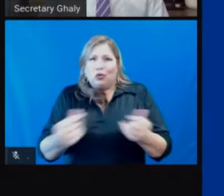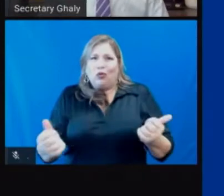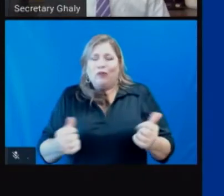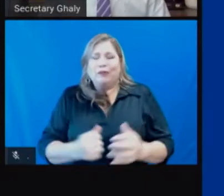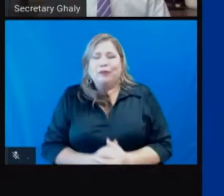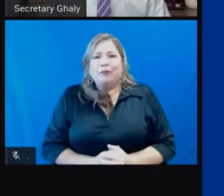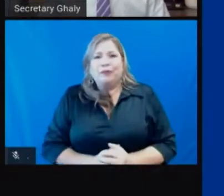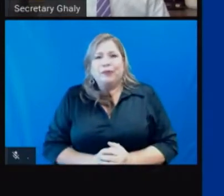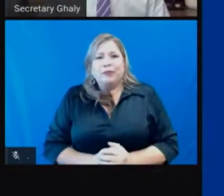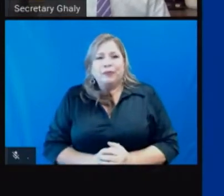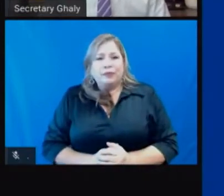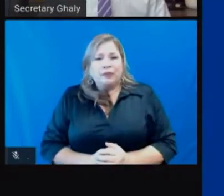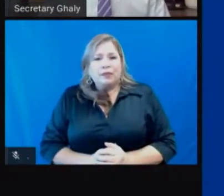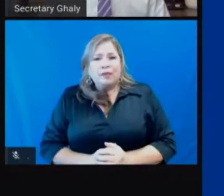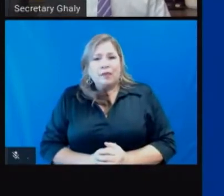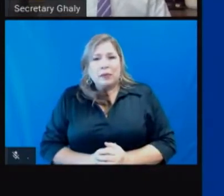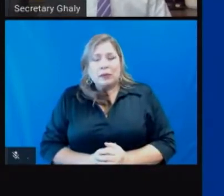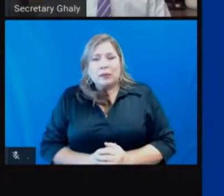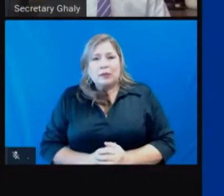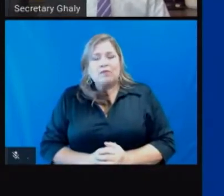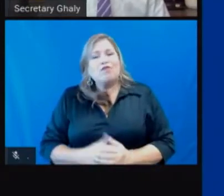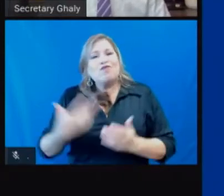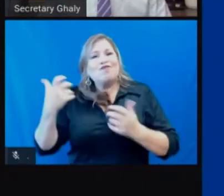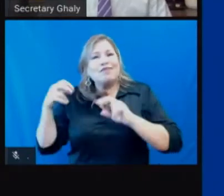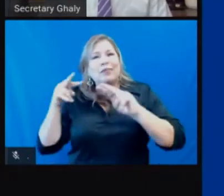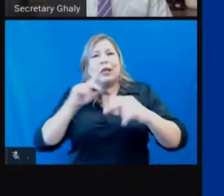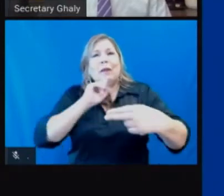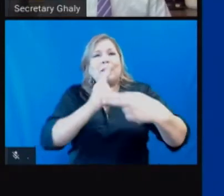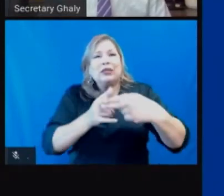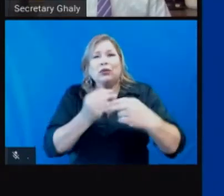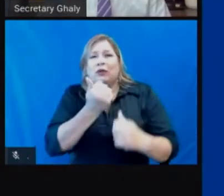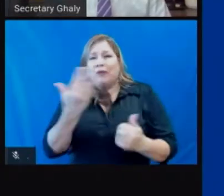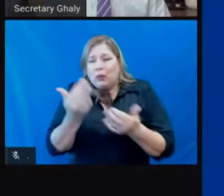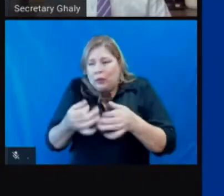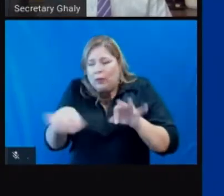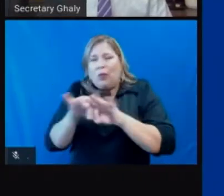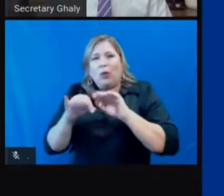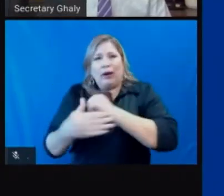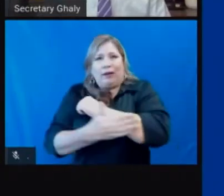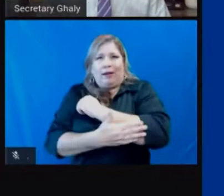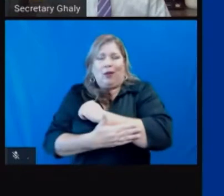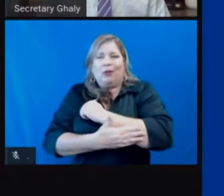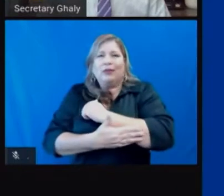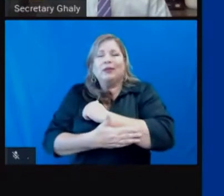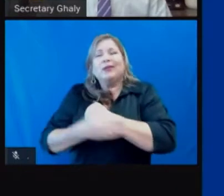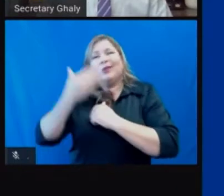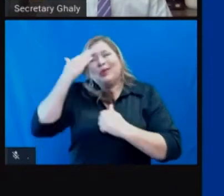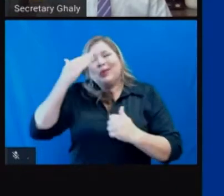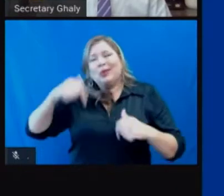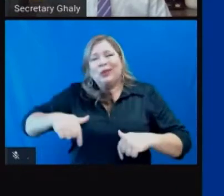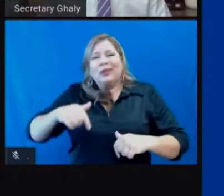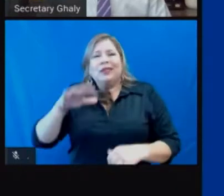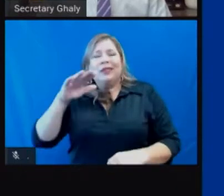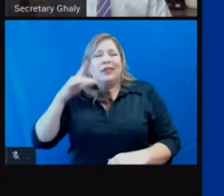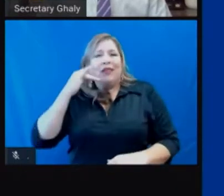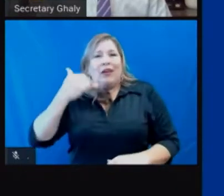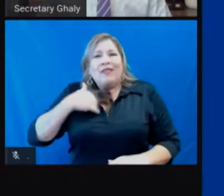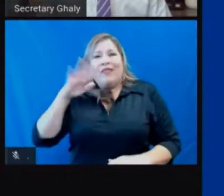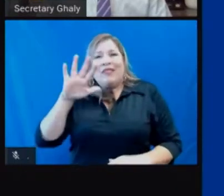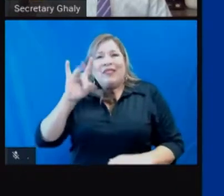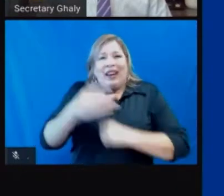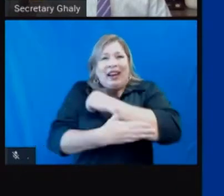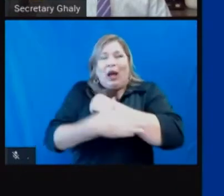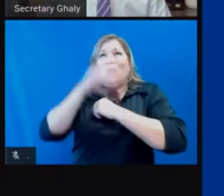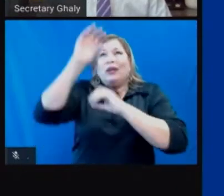Just take a look at a couple of important counties. We have 58 in California. We chose 2. Los Angeles County, we're